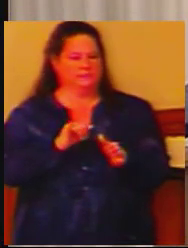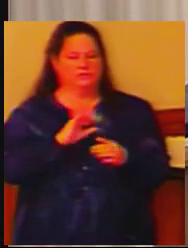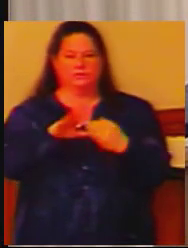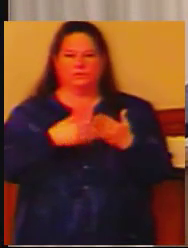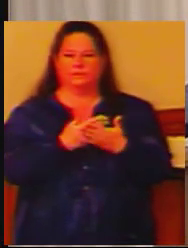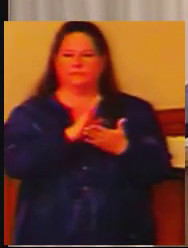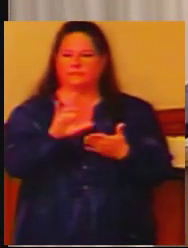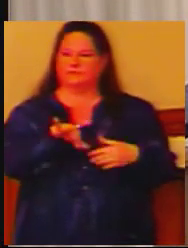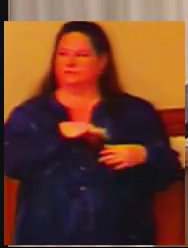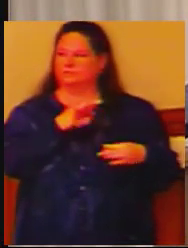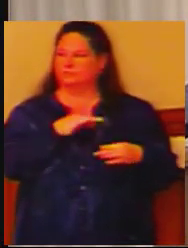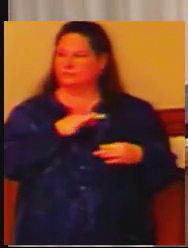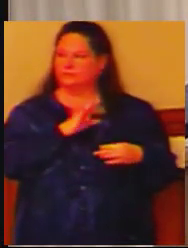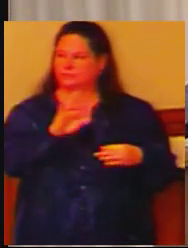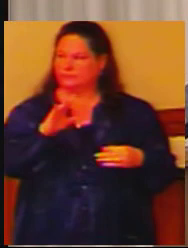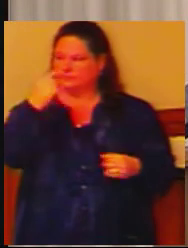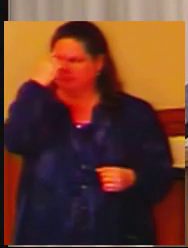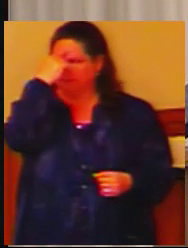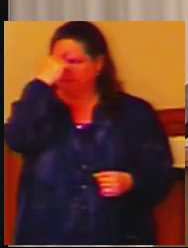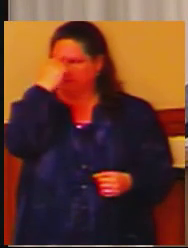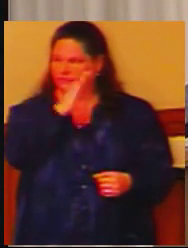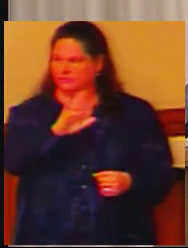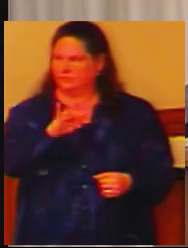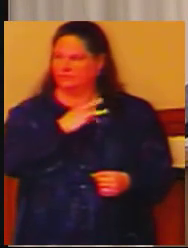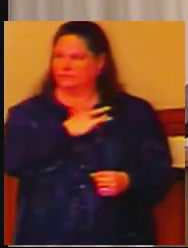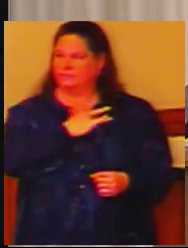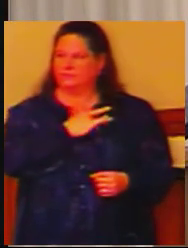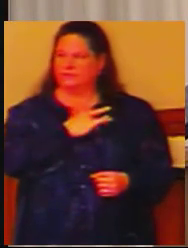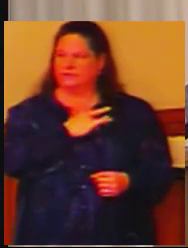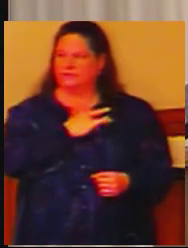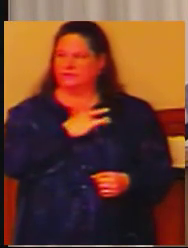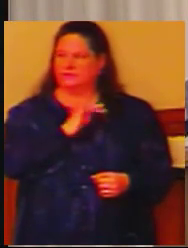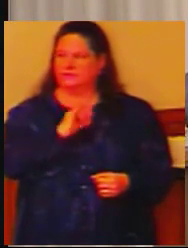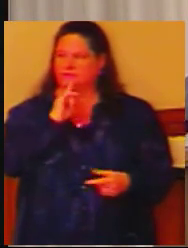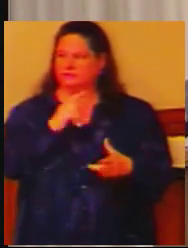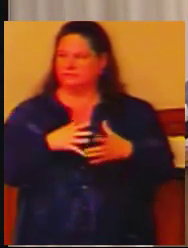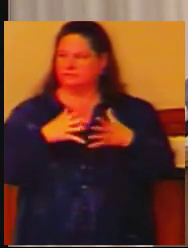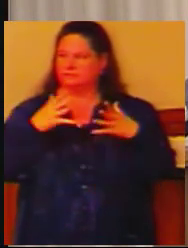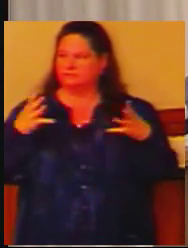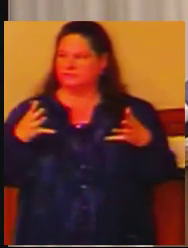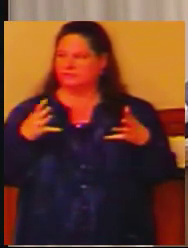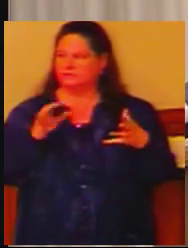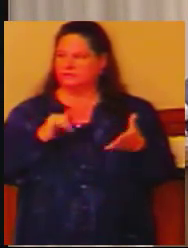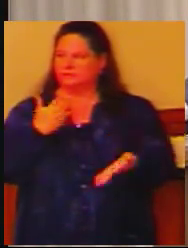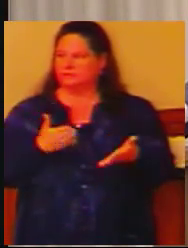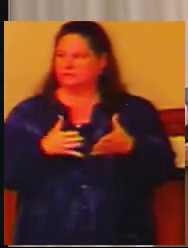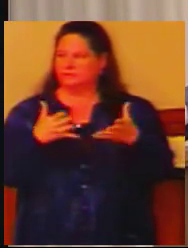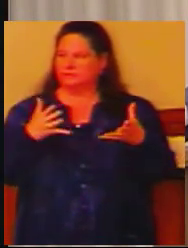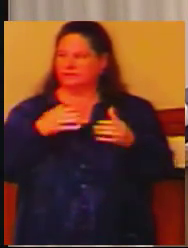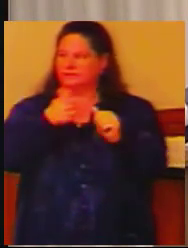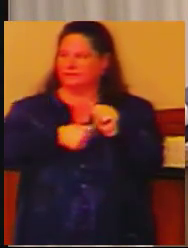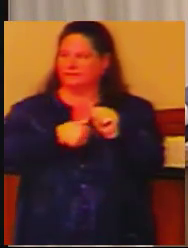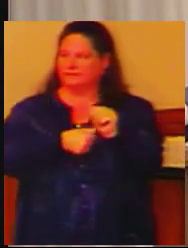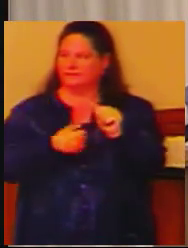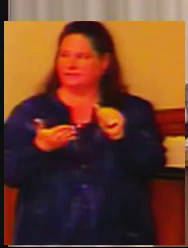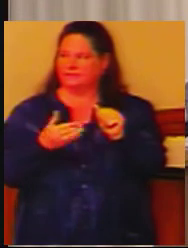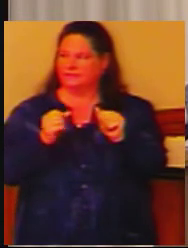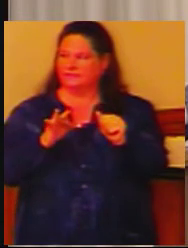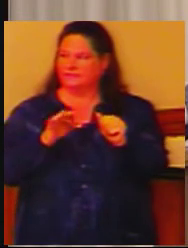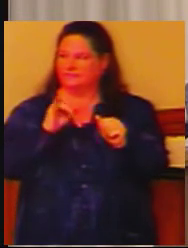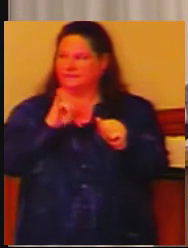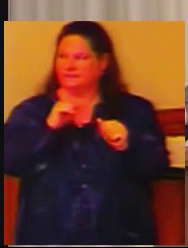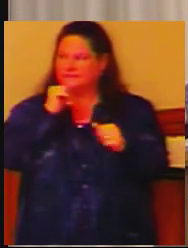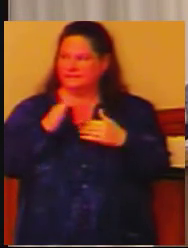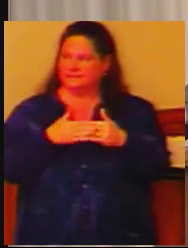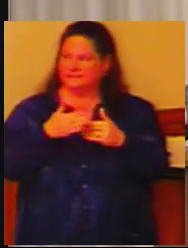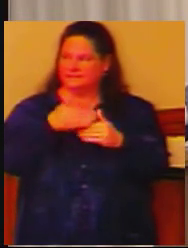all of thy soul, thy mind, thy heart, that's a lot. That's pretty much everything. So that's not the easiest thing